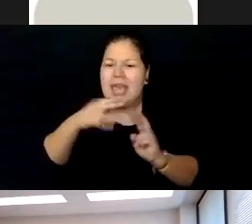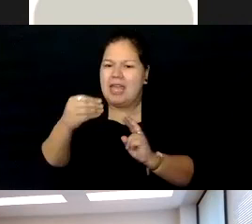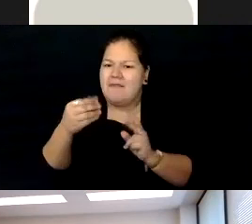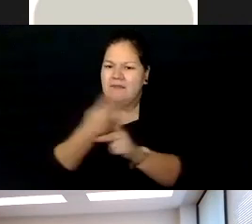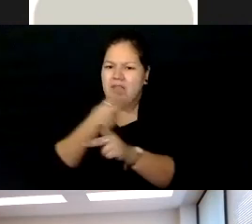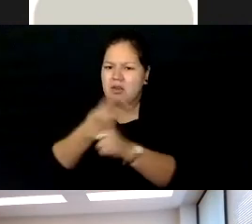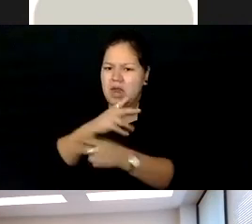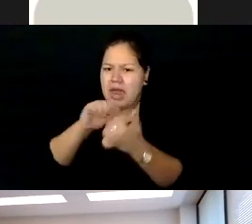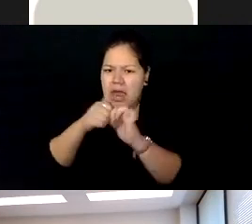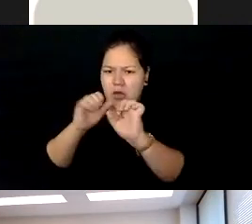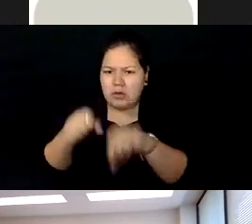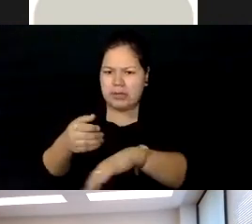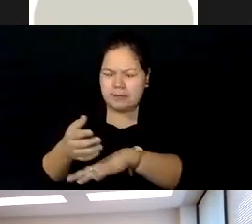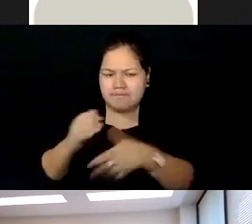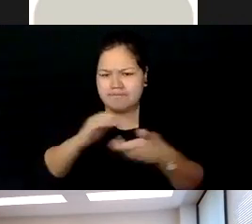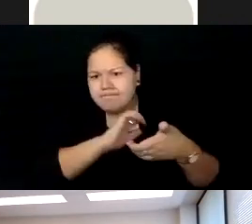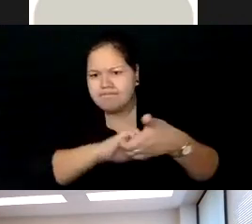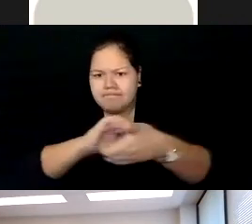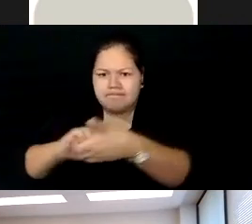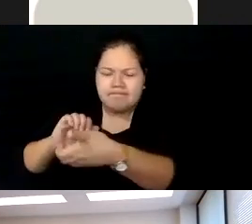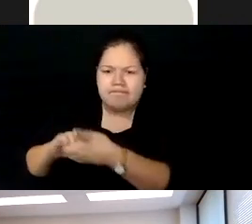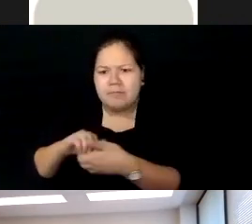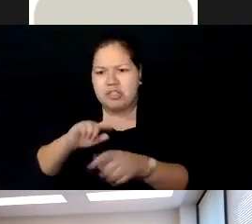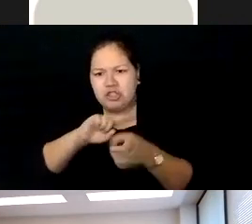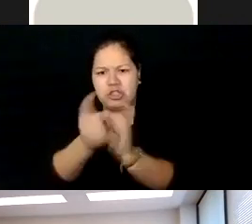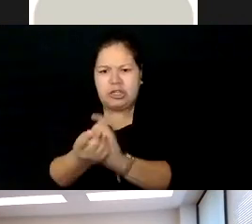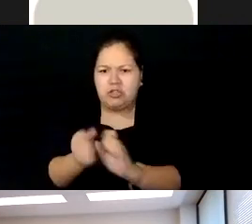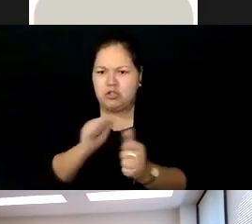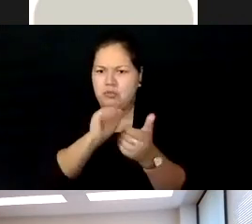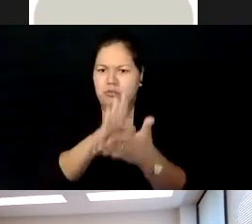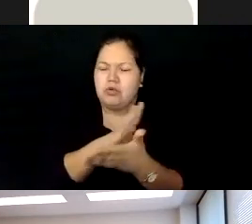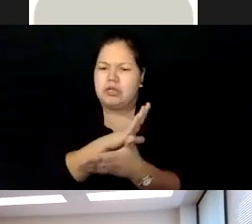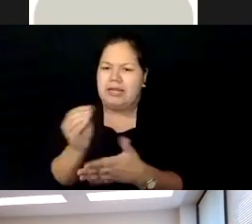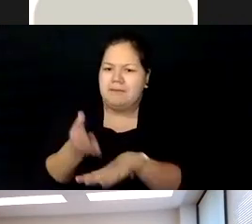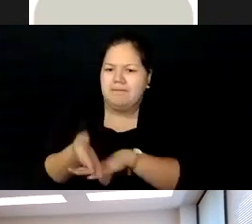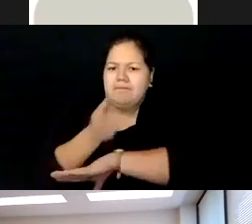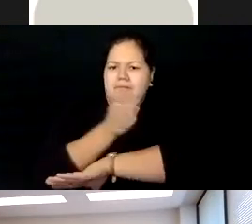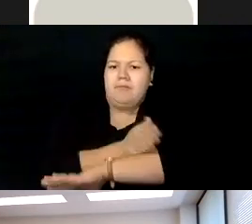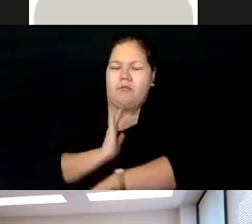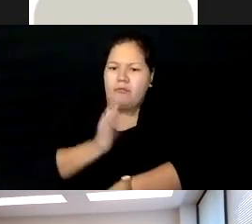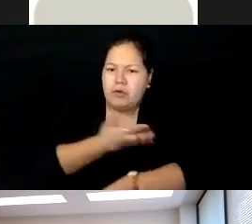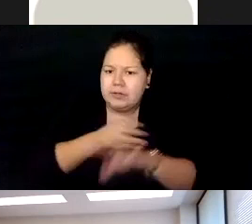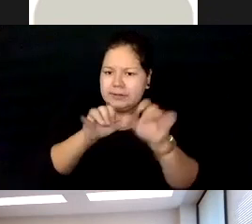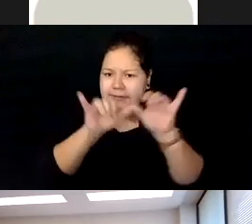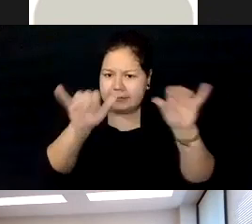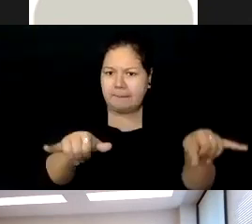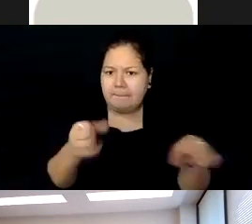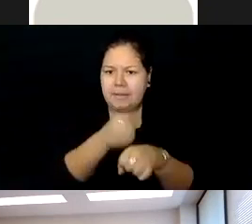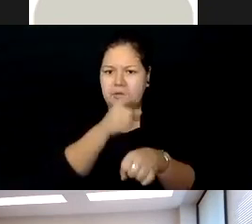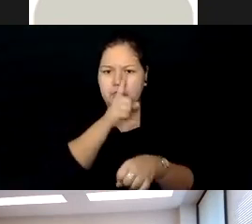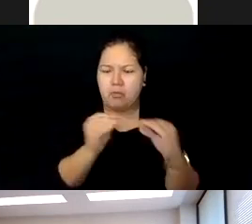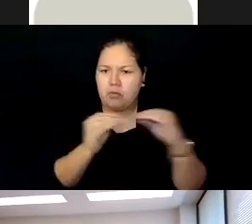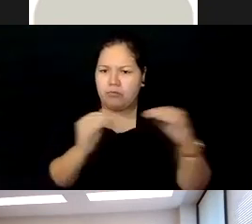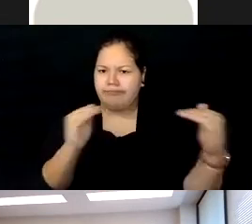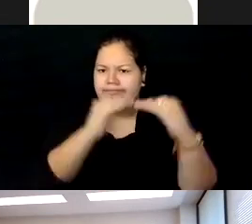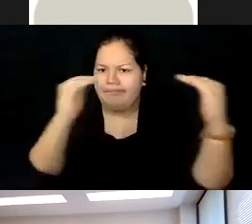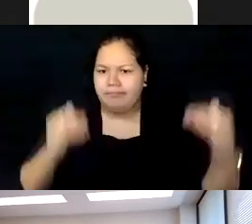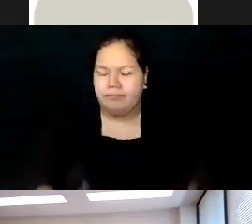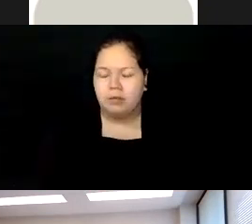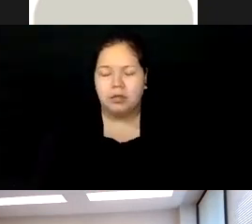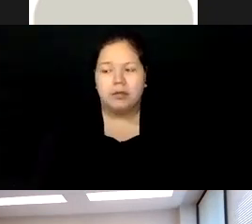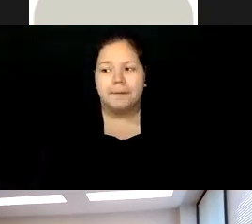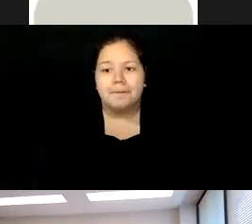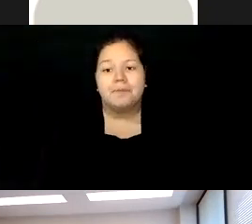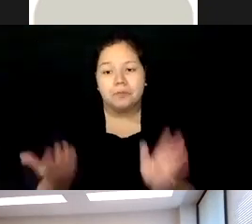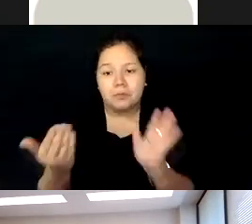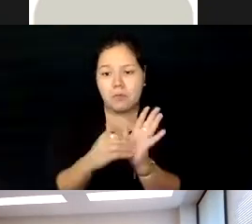we can work differently and think about how we can make our systems more equitable. Again, a lot of this